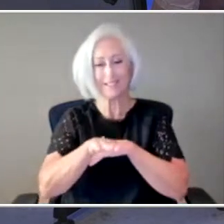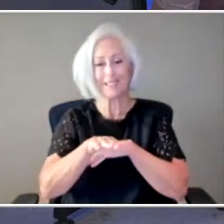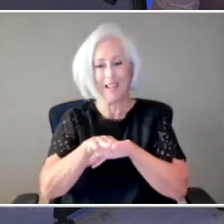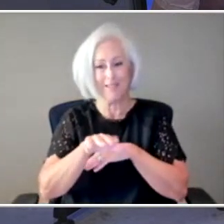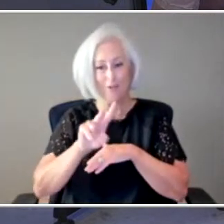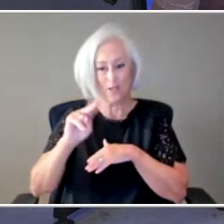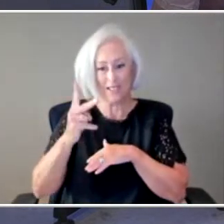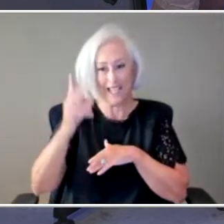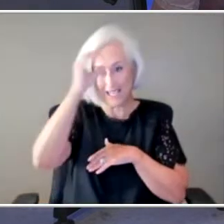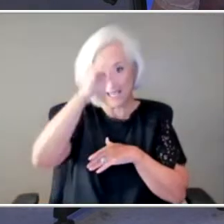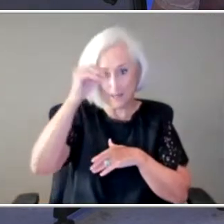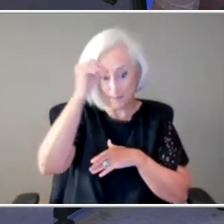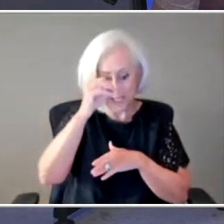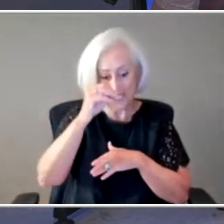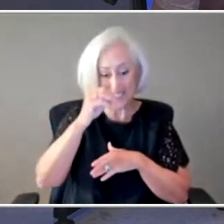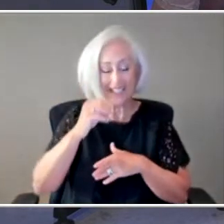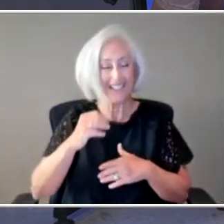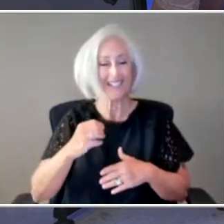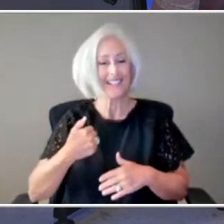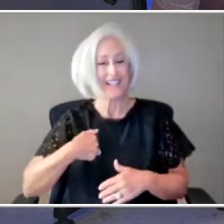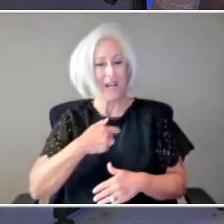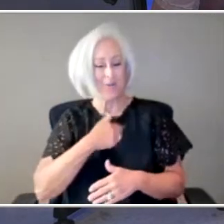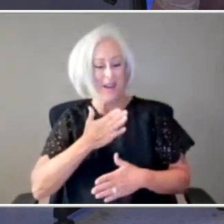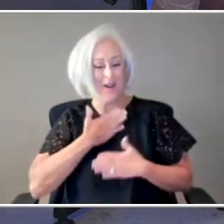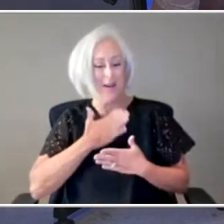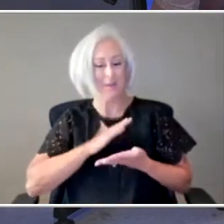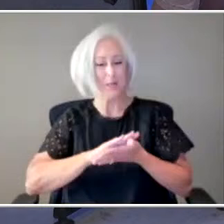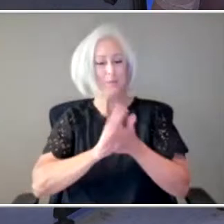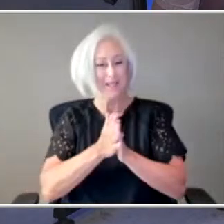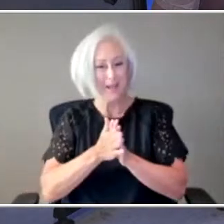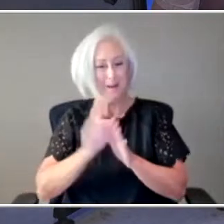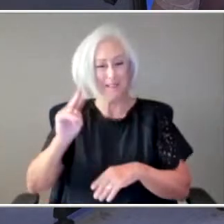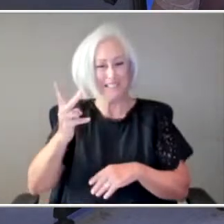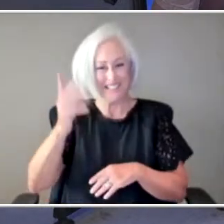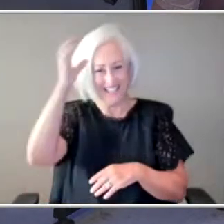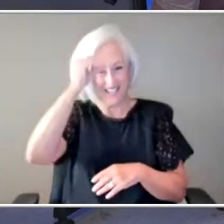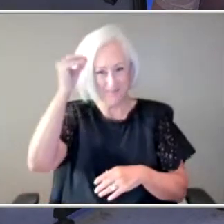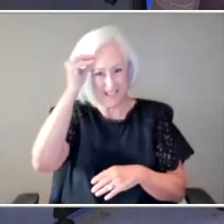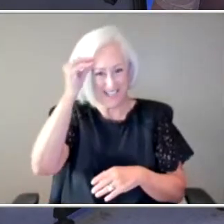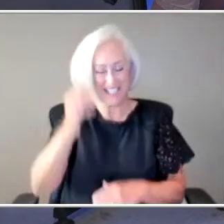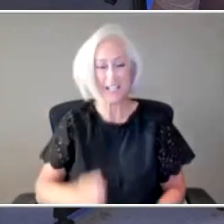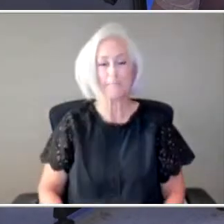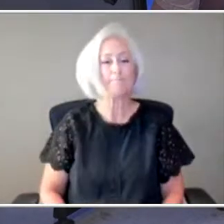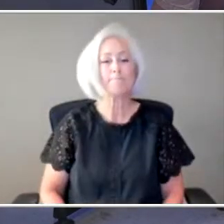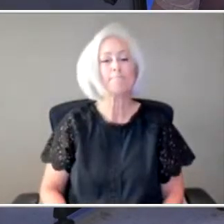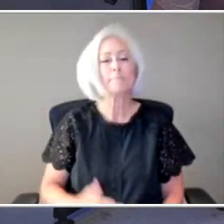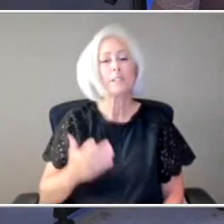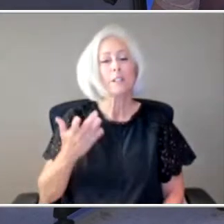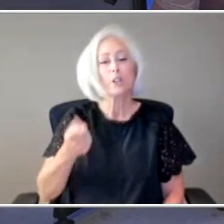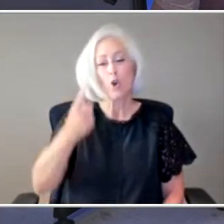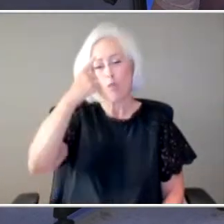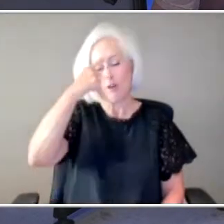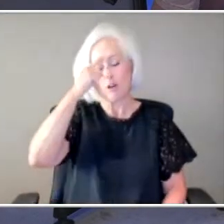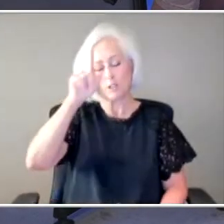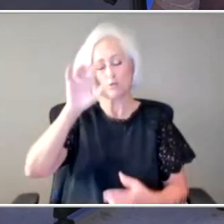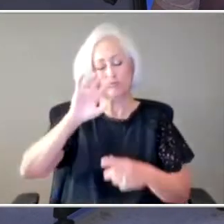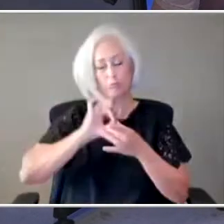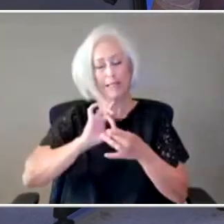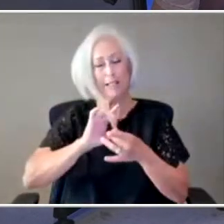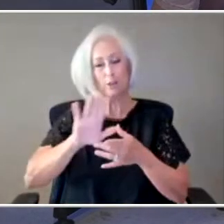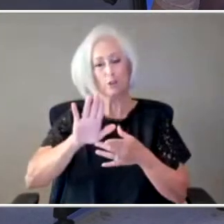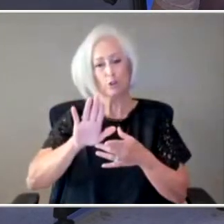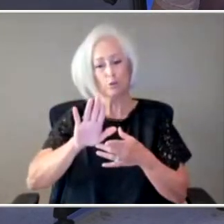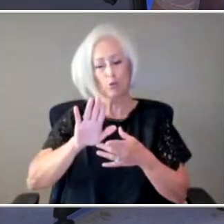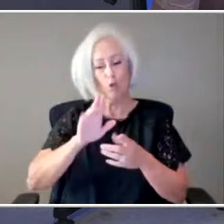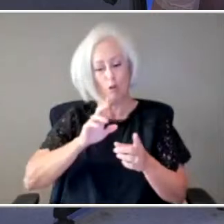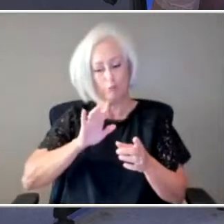certainly we are happy to be the second opinion, and that's how you came to know Tracey. Definitely. What were your thoughts about her path to this diagnosis? She starts